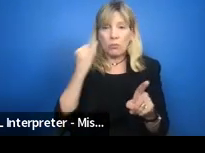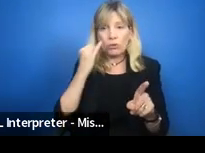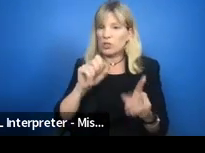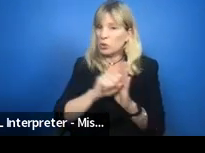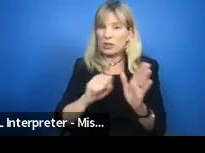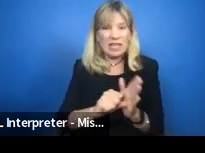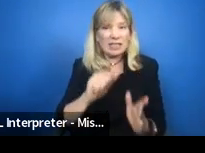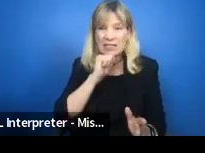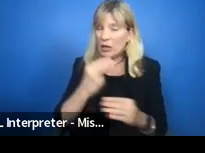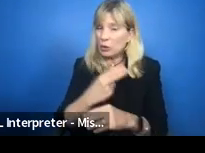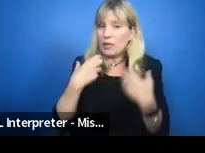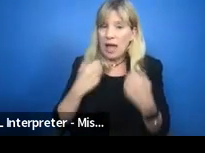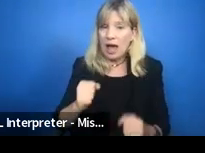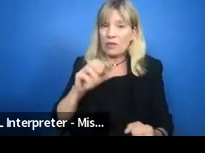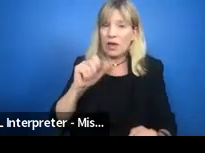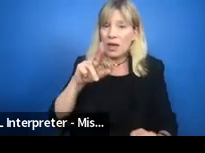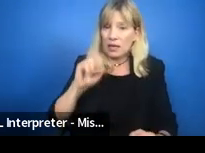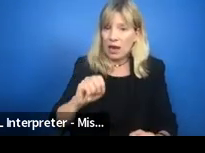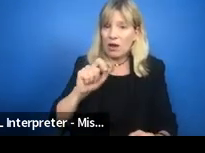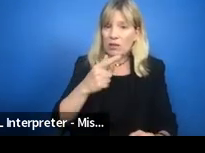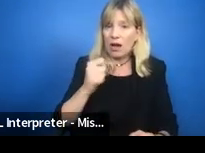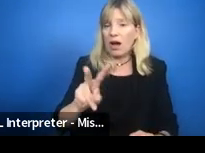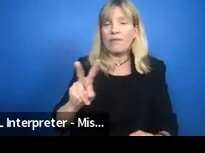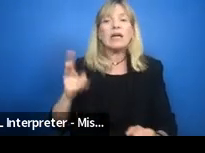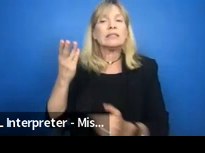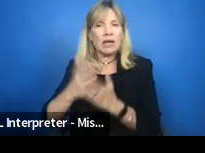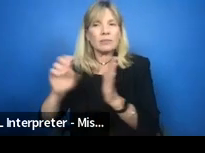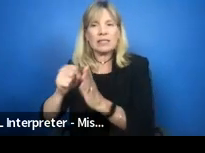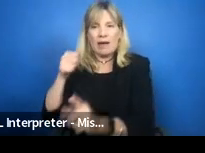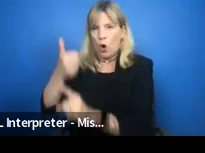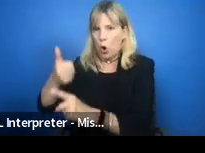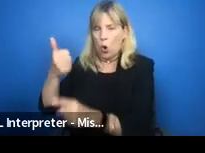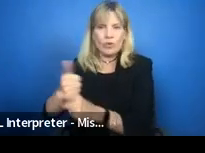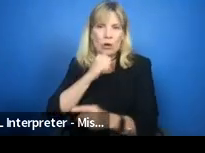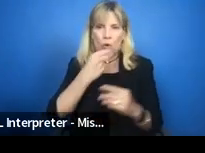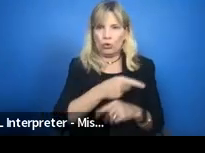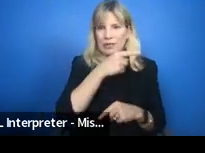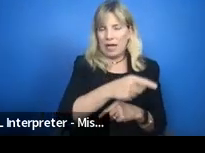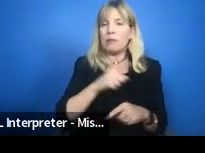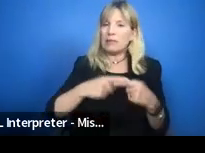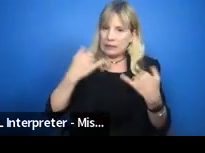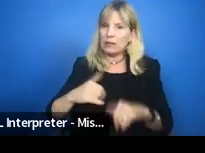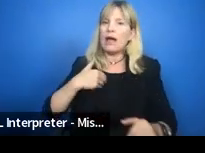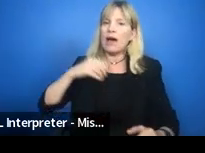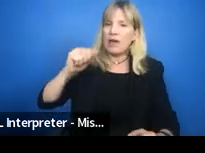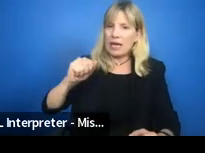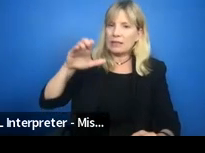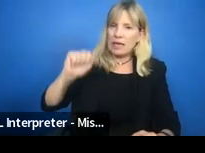uses healthcare.gov, there are a few states that have their own websites. They don't use healthcare.gov, but they're still the ACA marketplaces.